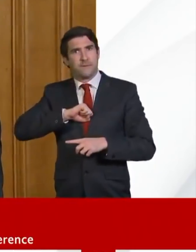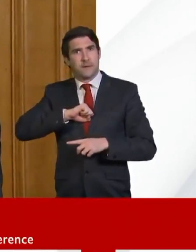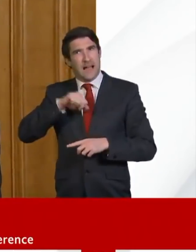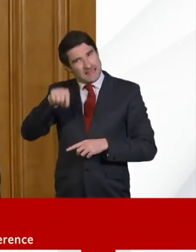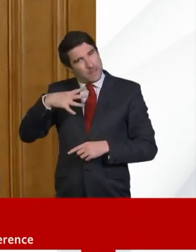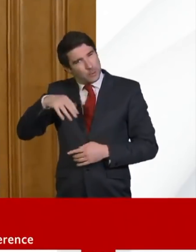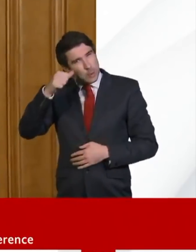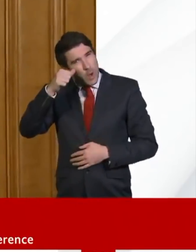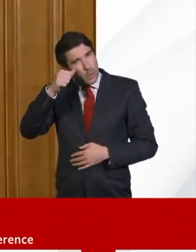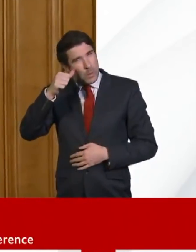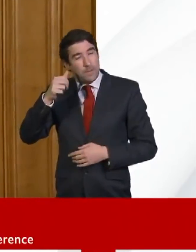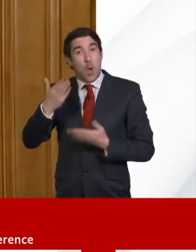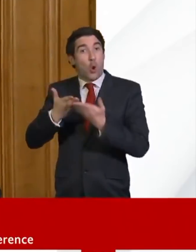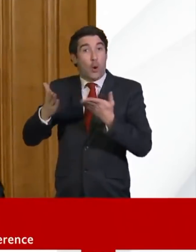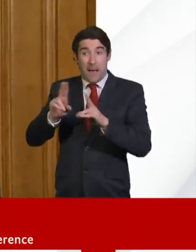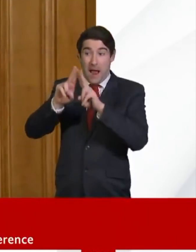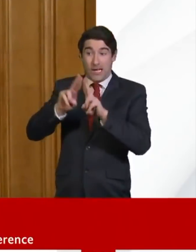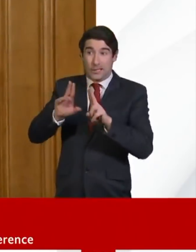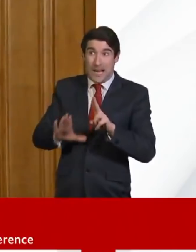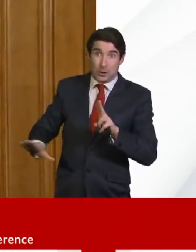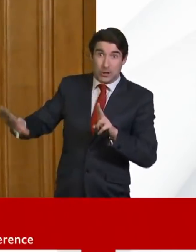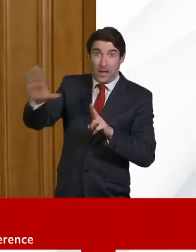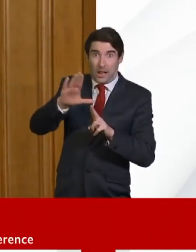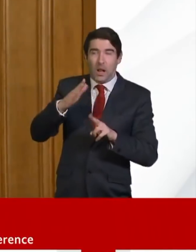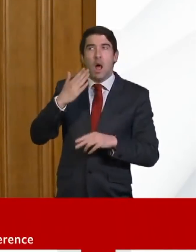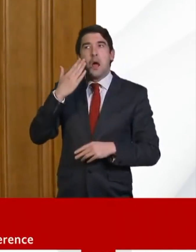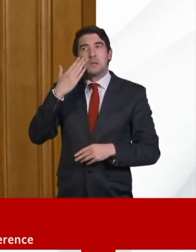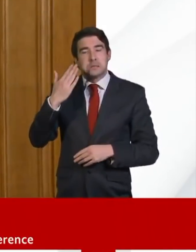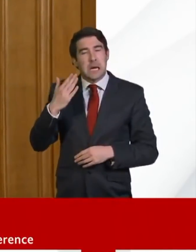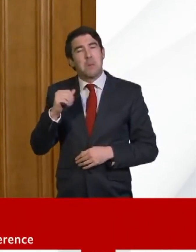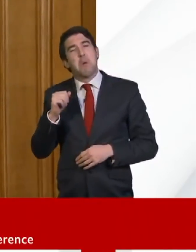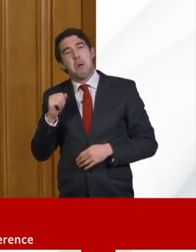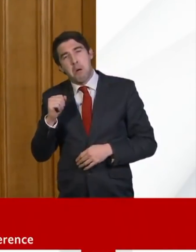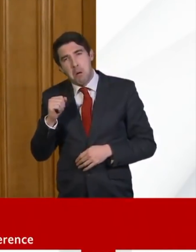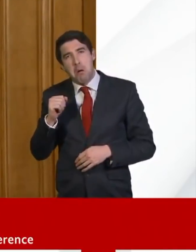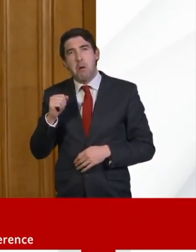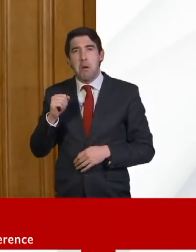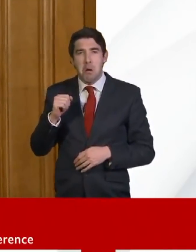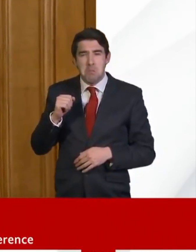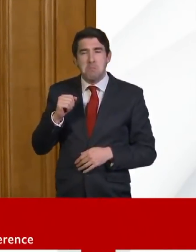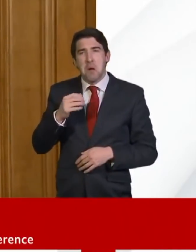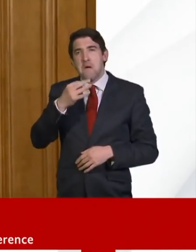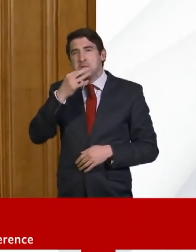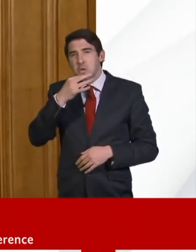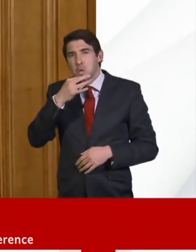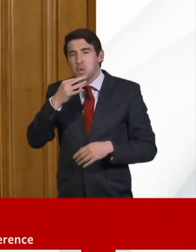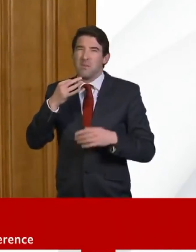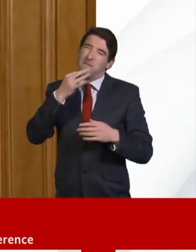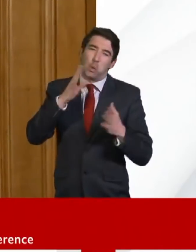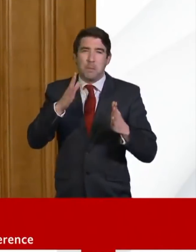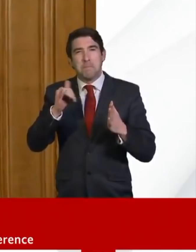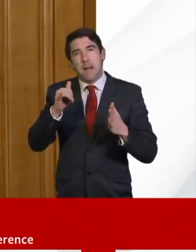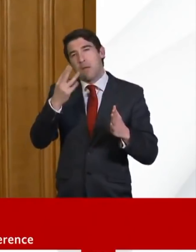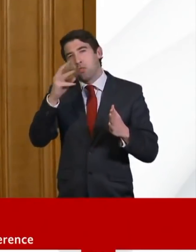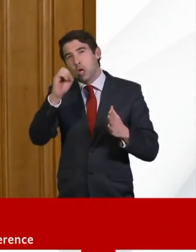number. So it's not likely that it's 90% of people have had it asymptomatically. Much more likely it's lower than 50. Could be